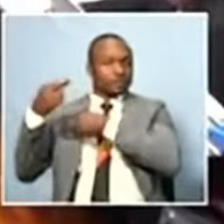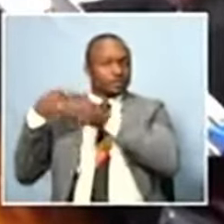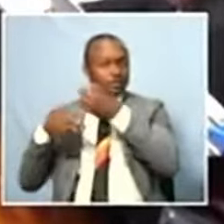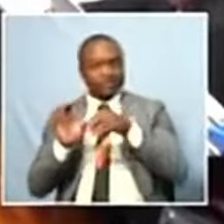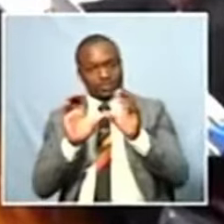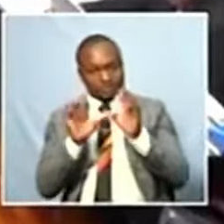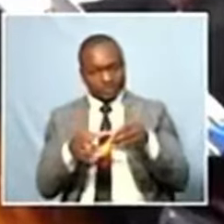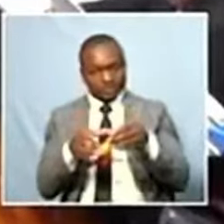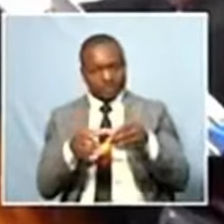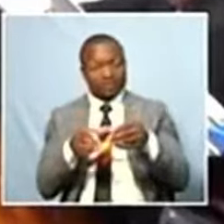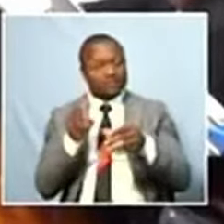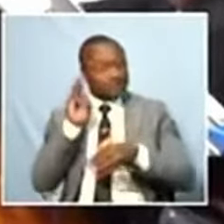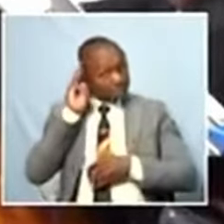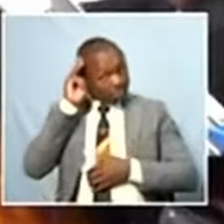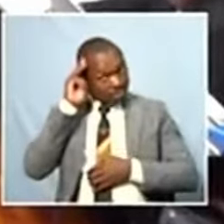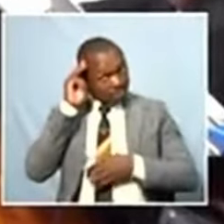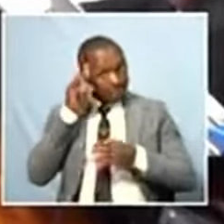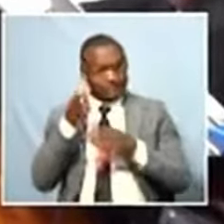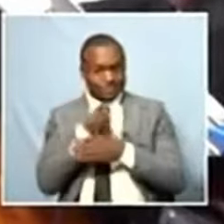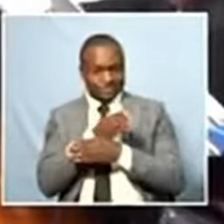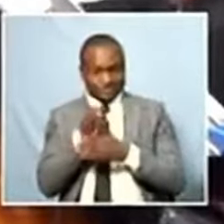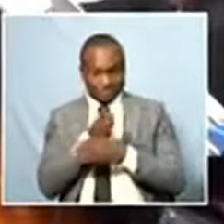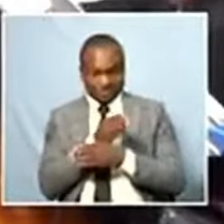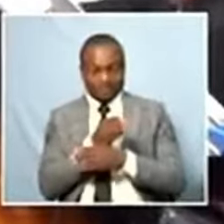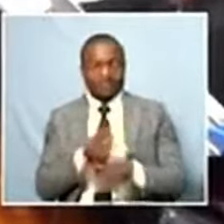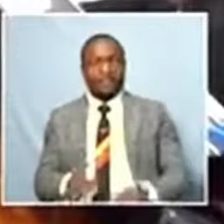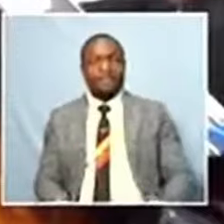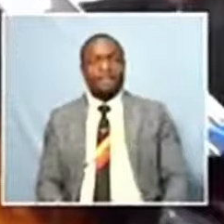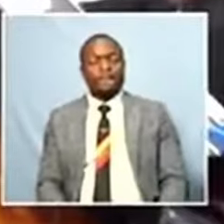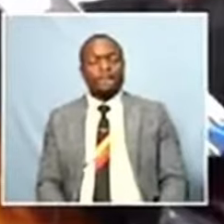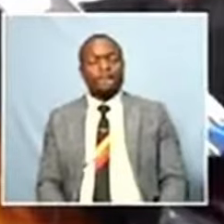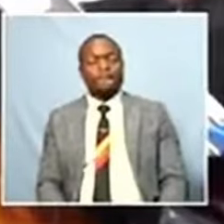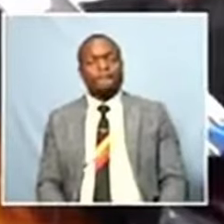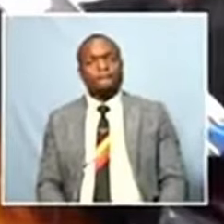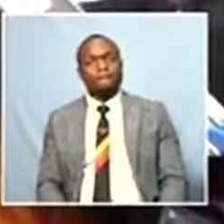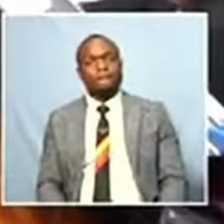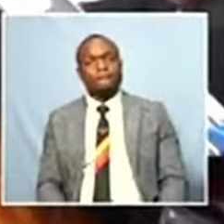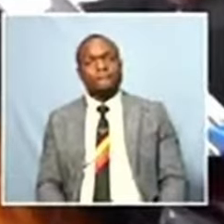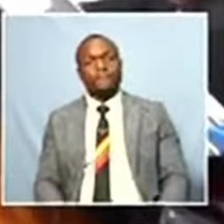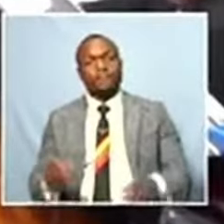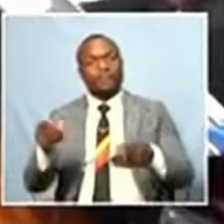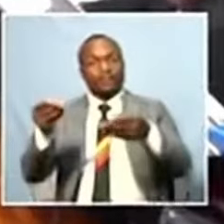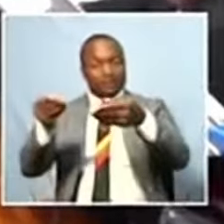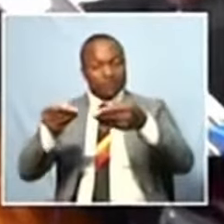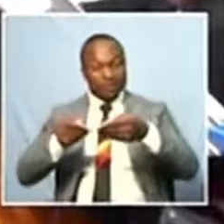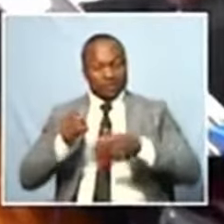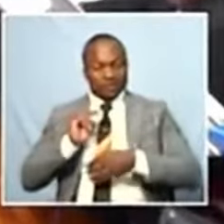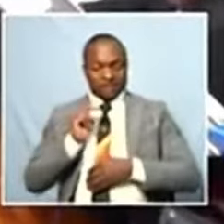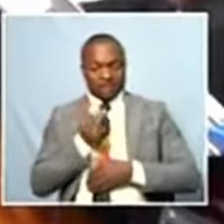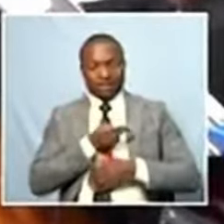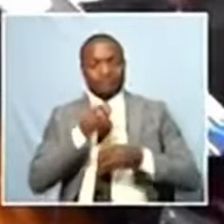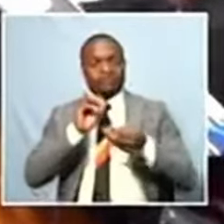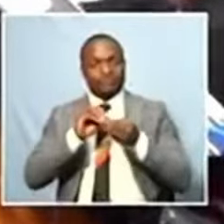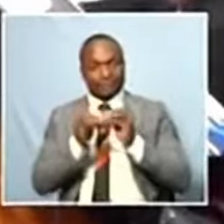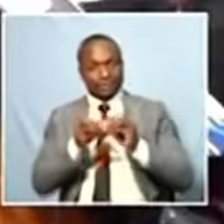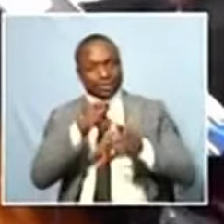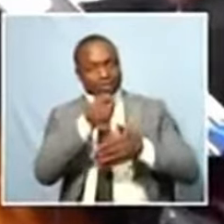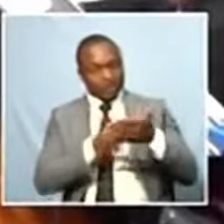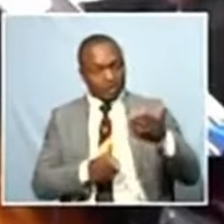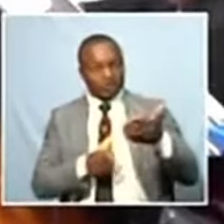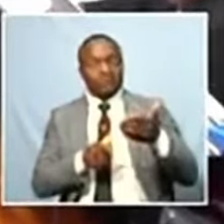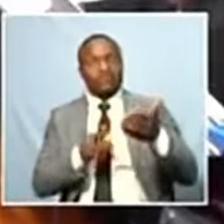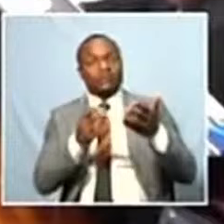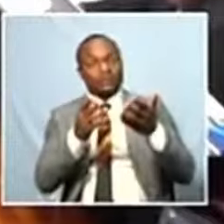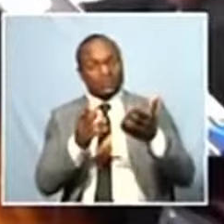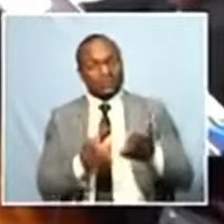on this is Ministry of Commerce. So they gave us numbers in terms of what the likely effect would